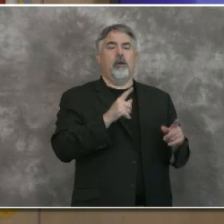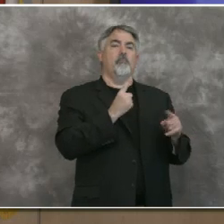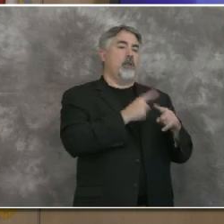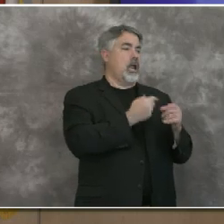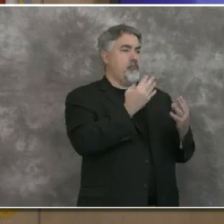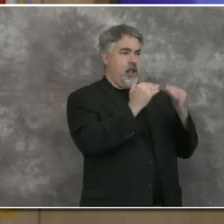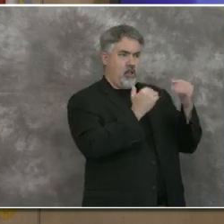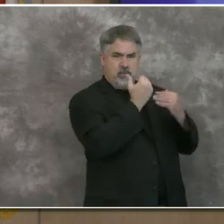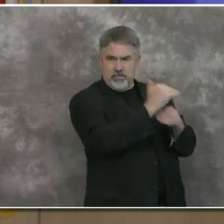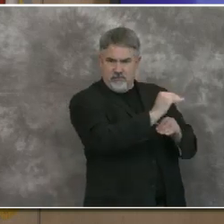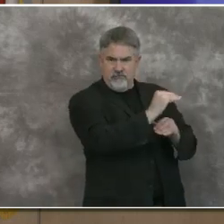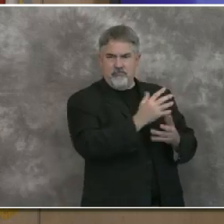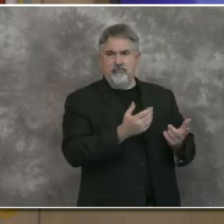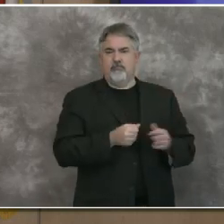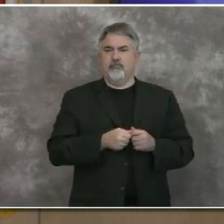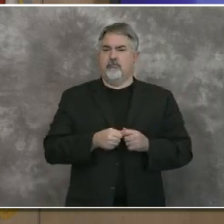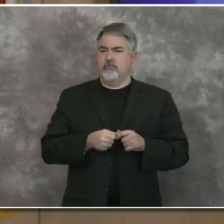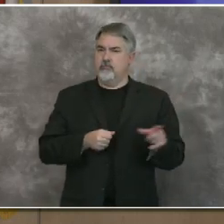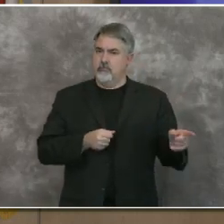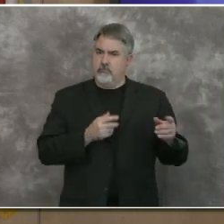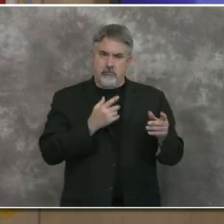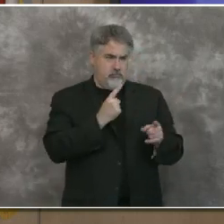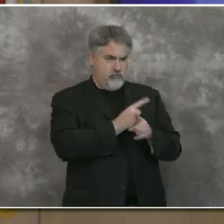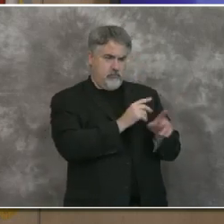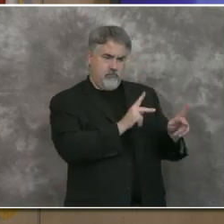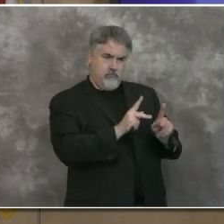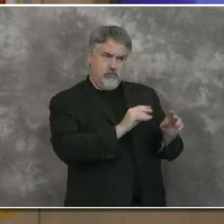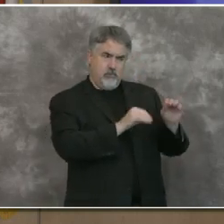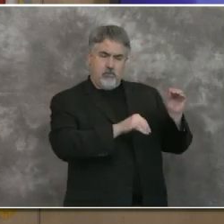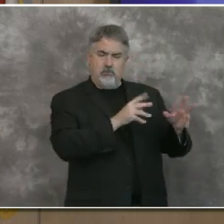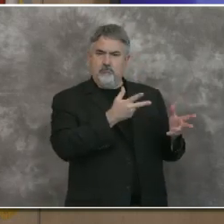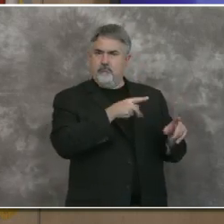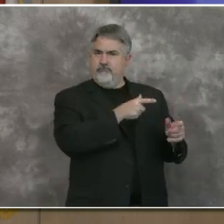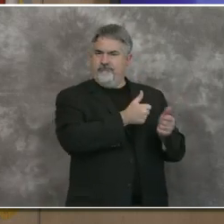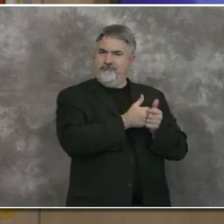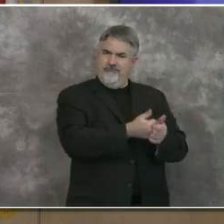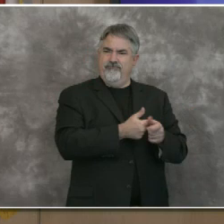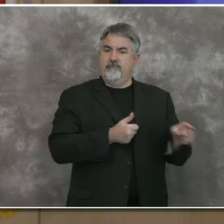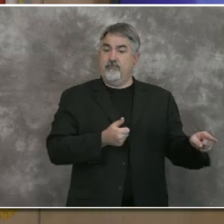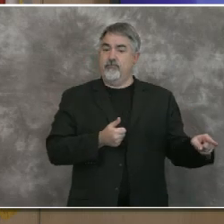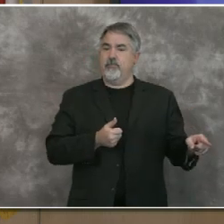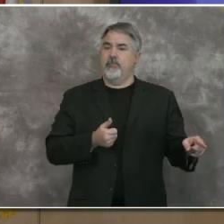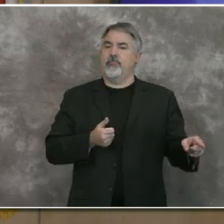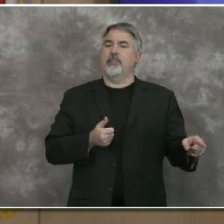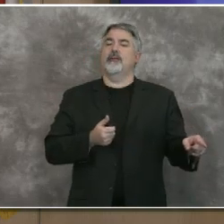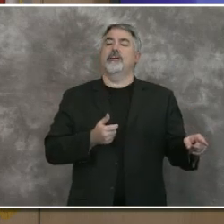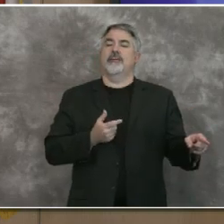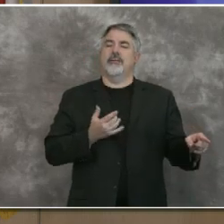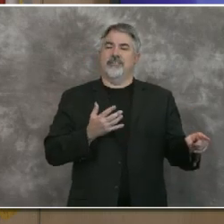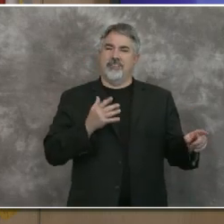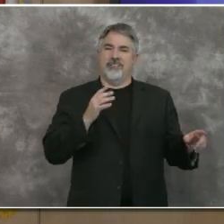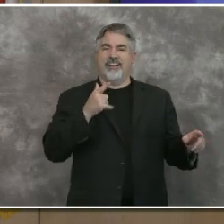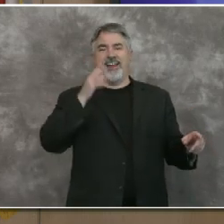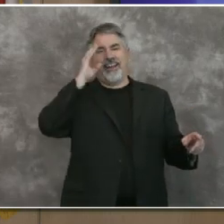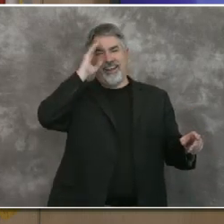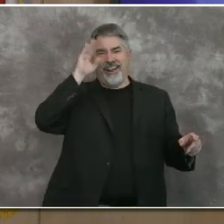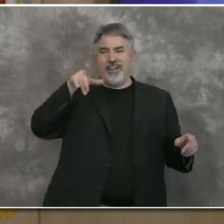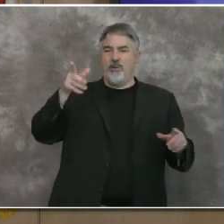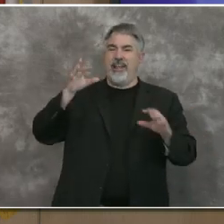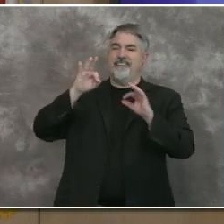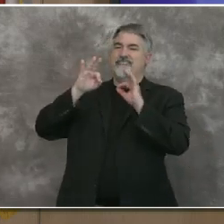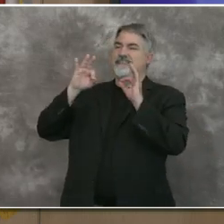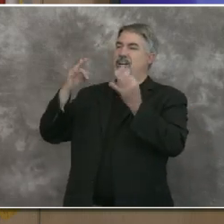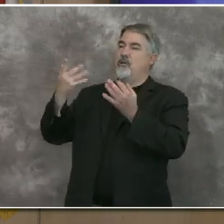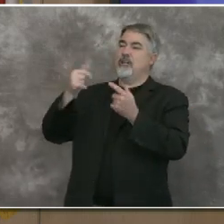do that in the most appropriate way. We certainly all want to get back to a point where families can gather outside of households, and we hope to get there